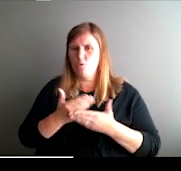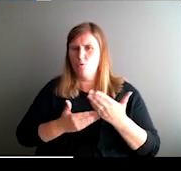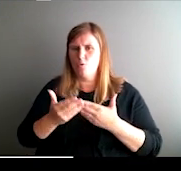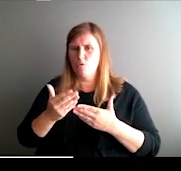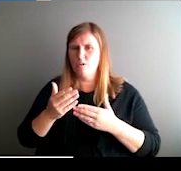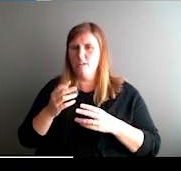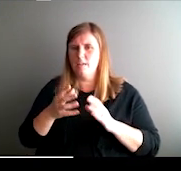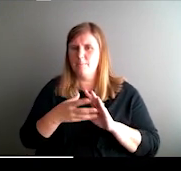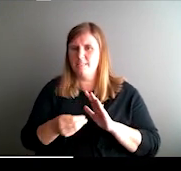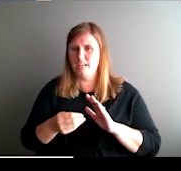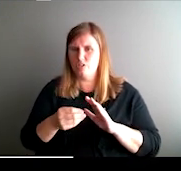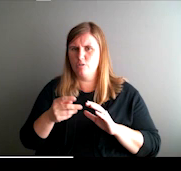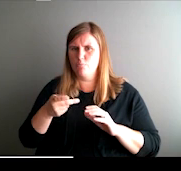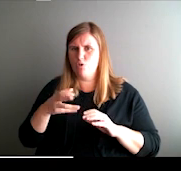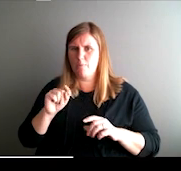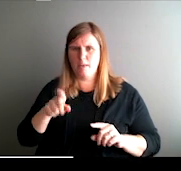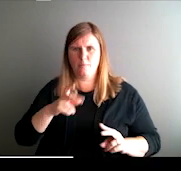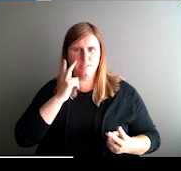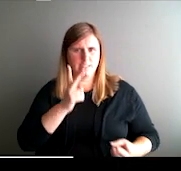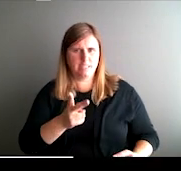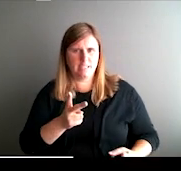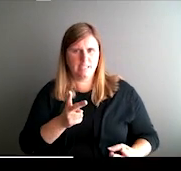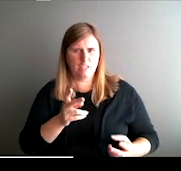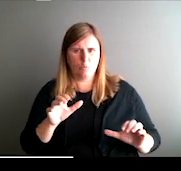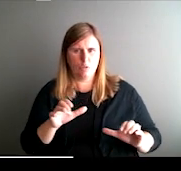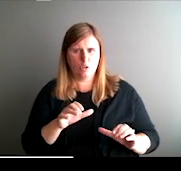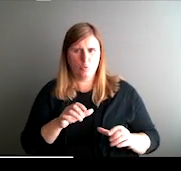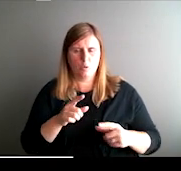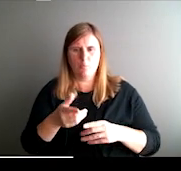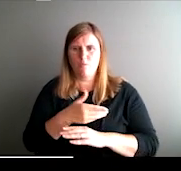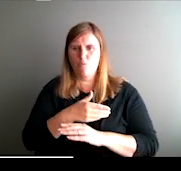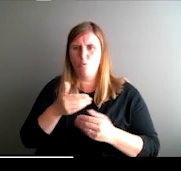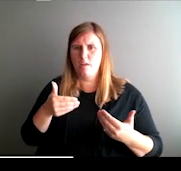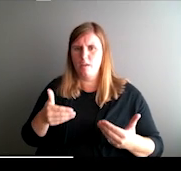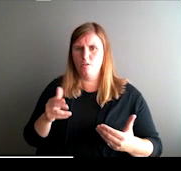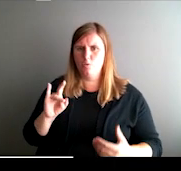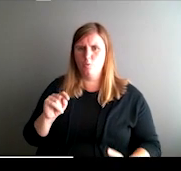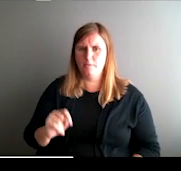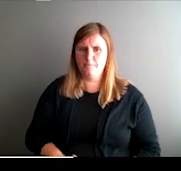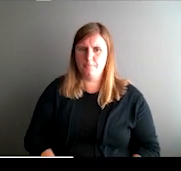to see what they're to do before they do it.